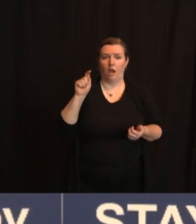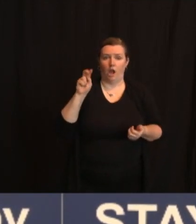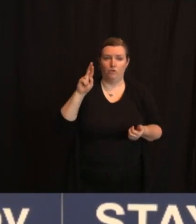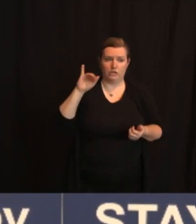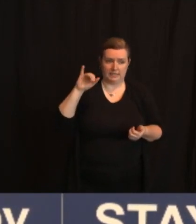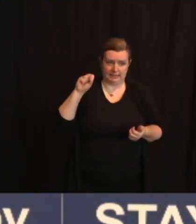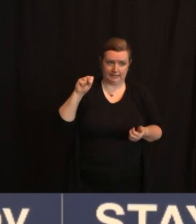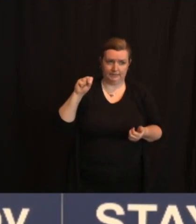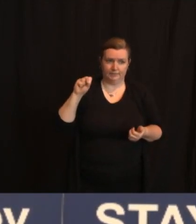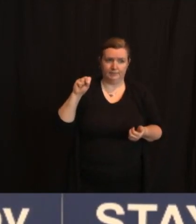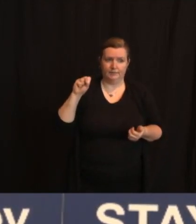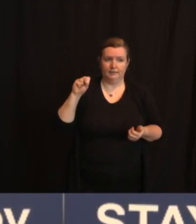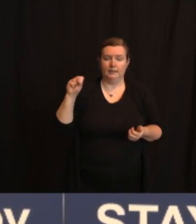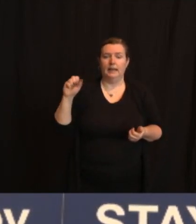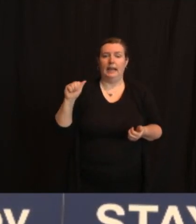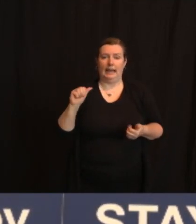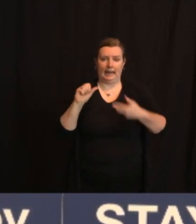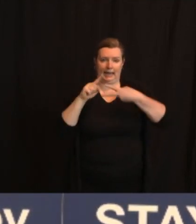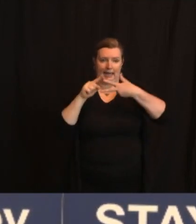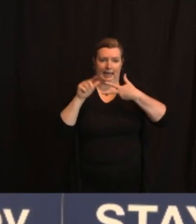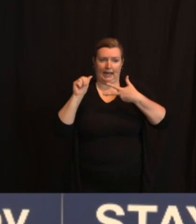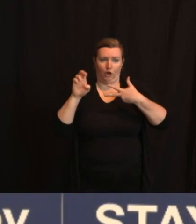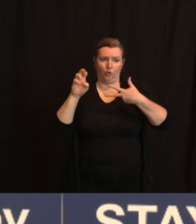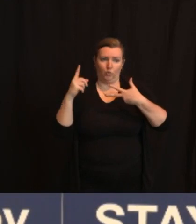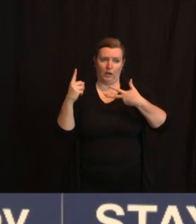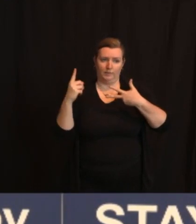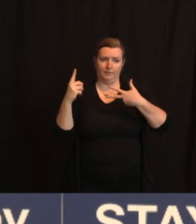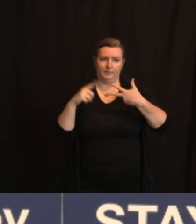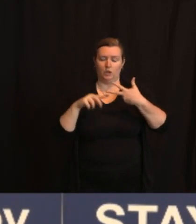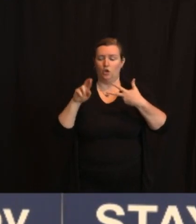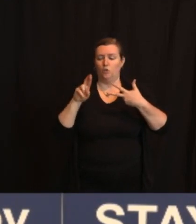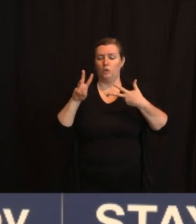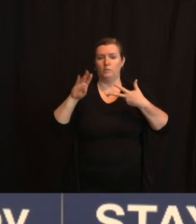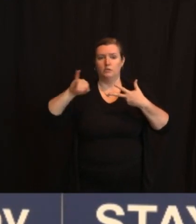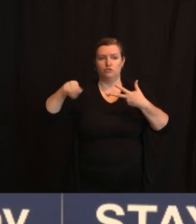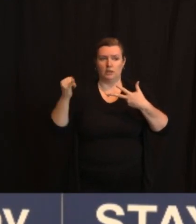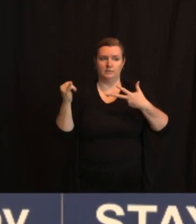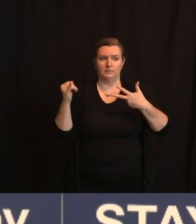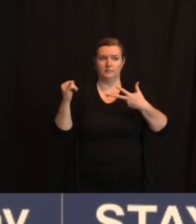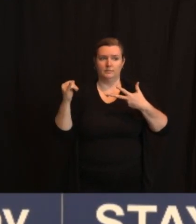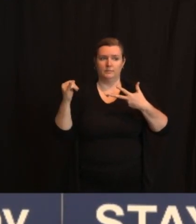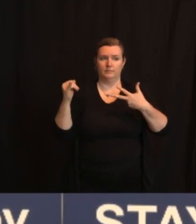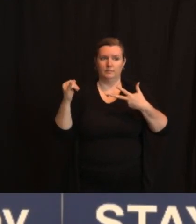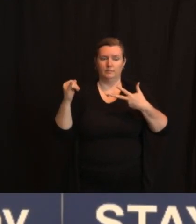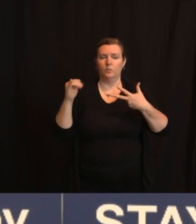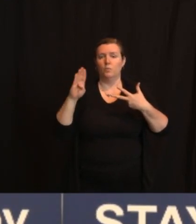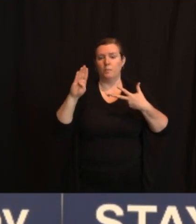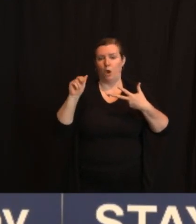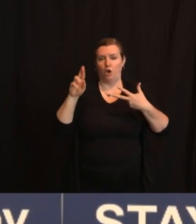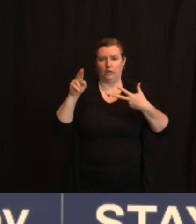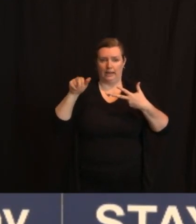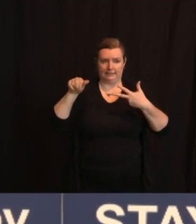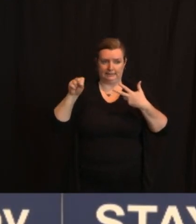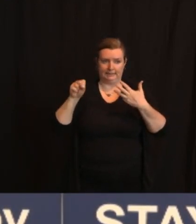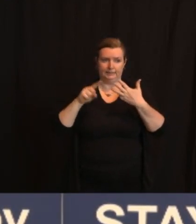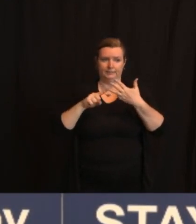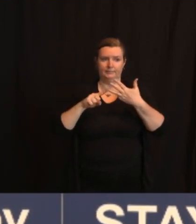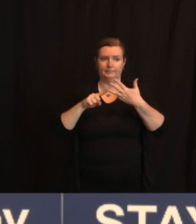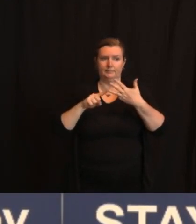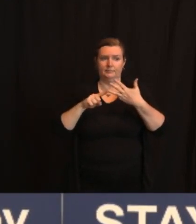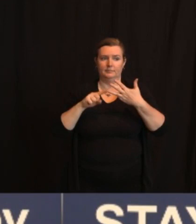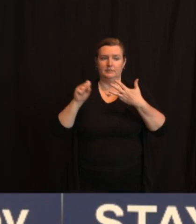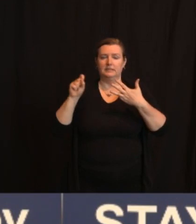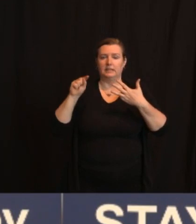Wood Johnson Barnabas, Atlantic Health, St. Joseph's in Patterson, and Spira Health System,